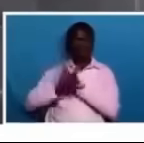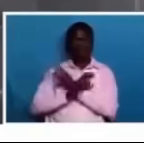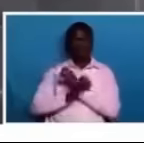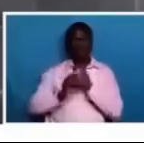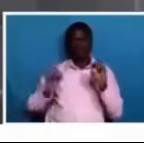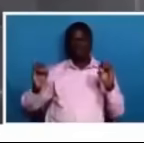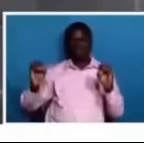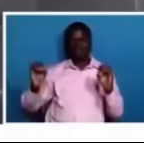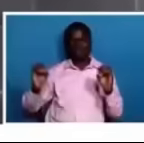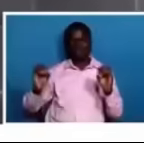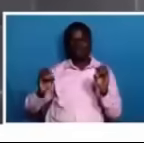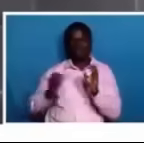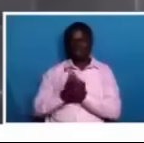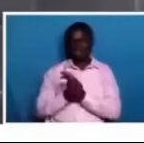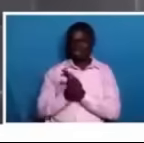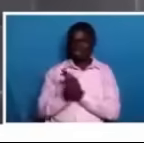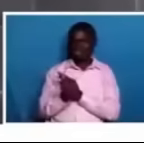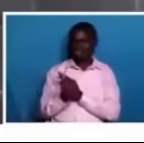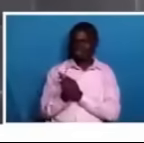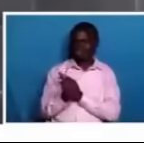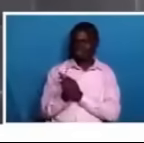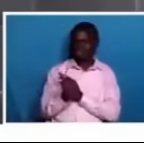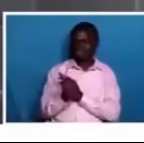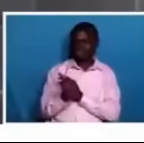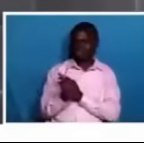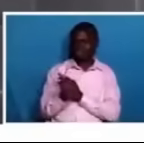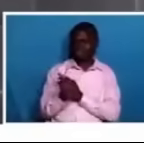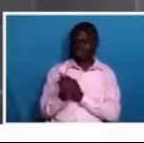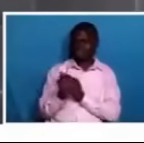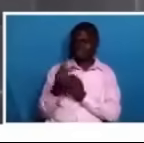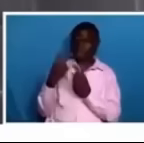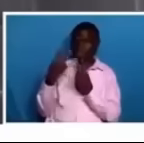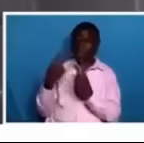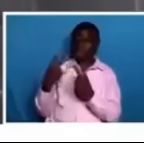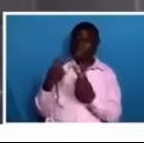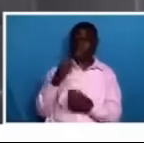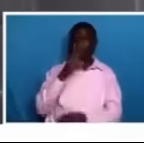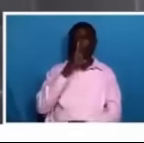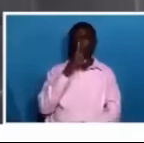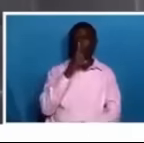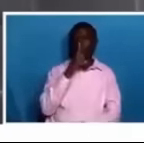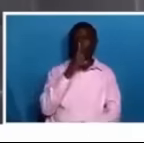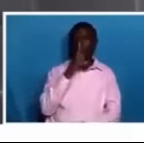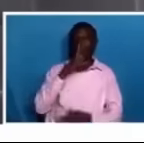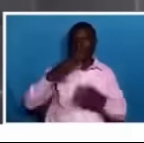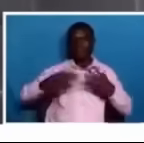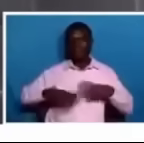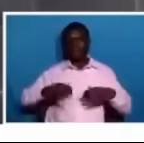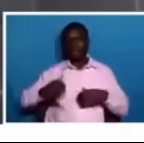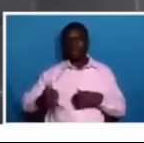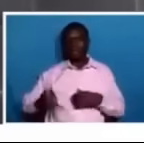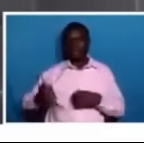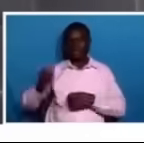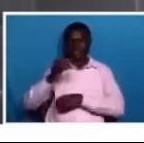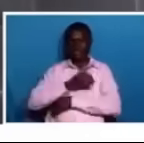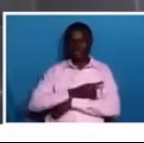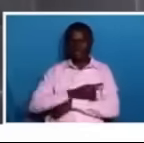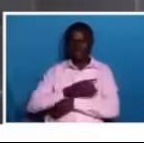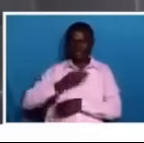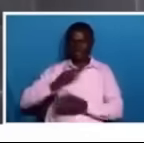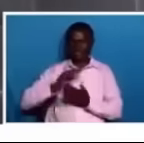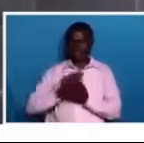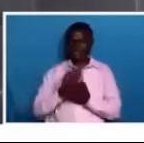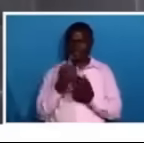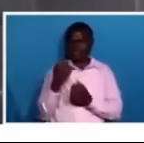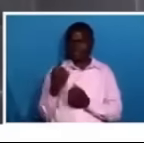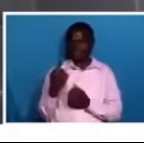the schemes that you see to silence people. The other day I was reading of somebody threatening Kenyans not